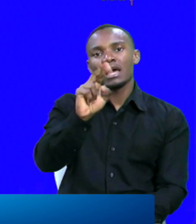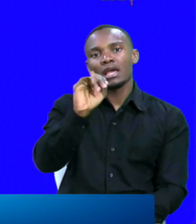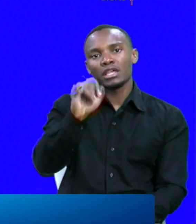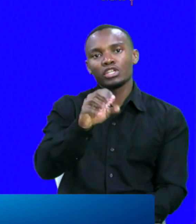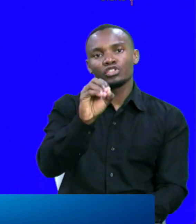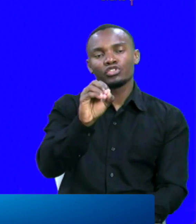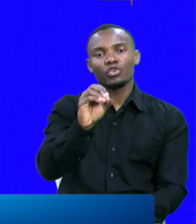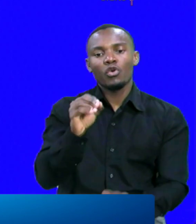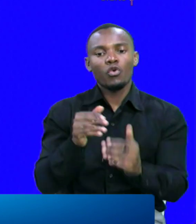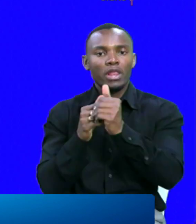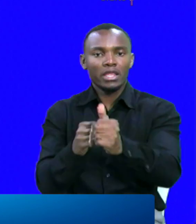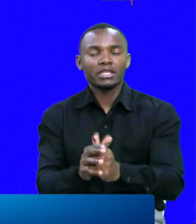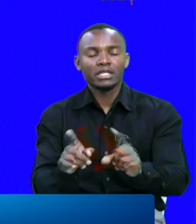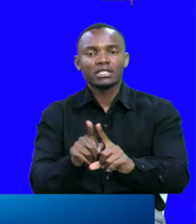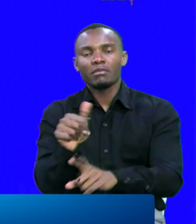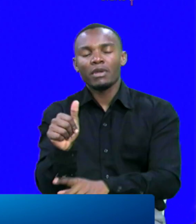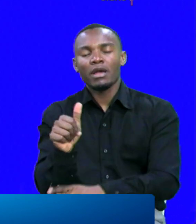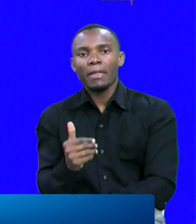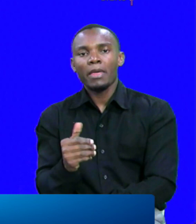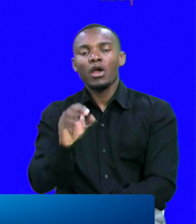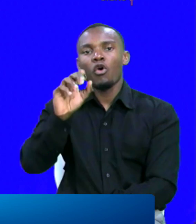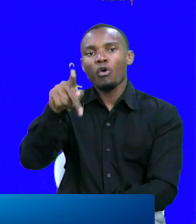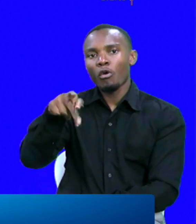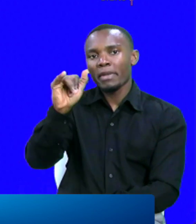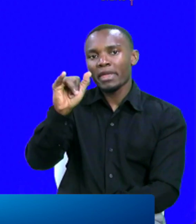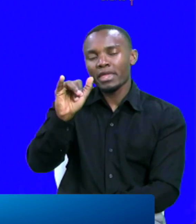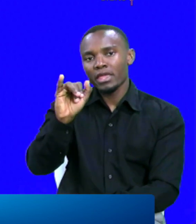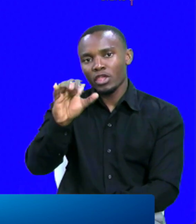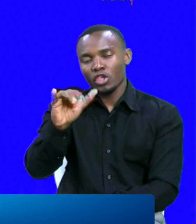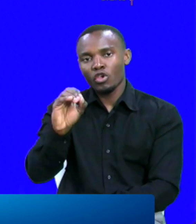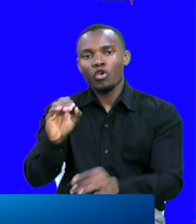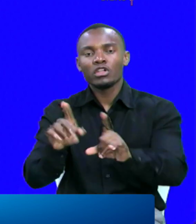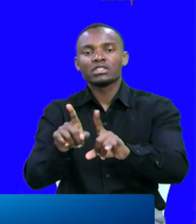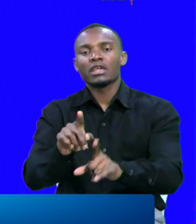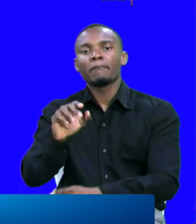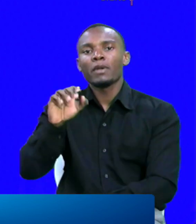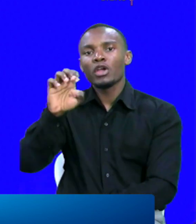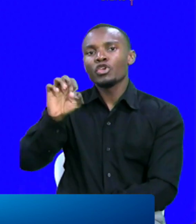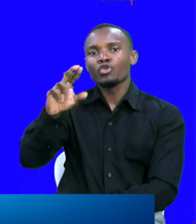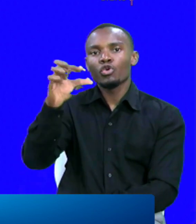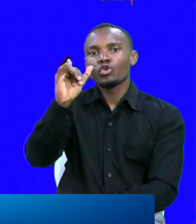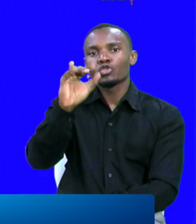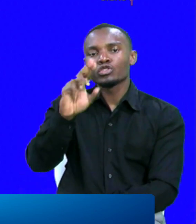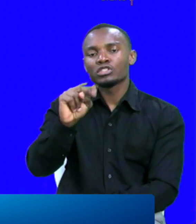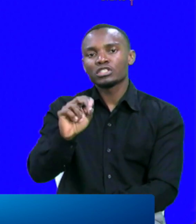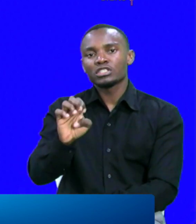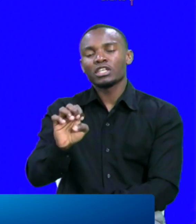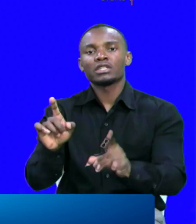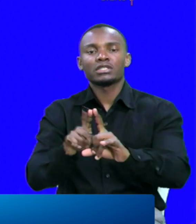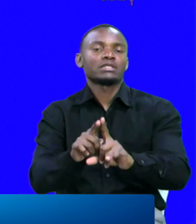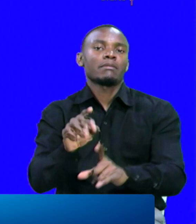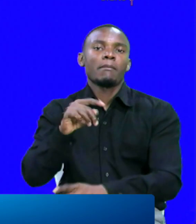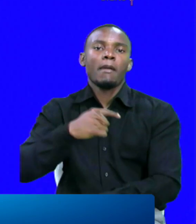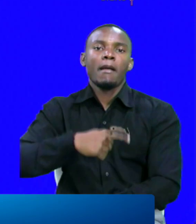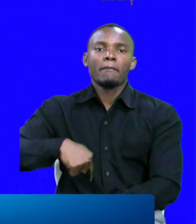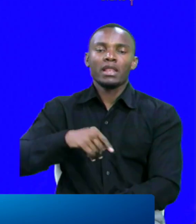Other members of the team are National Assembly Minority Leader Opiyo Wandayi, DAP Kenya leader Eugene Wamalwa, Nyamira